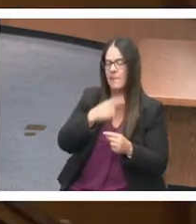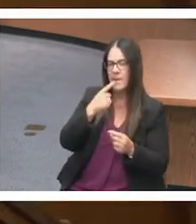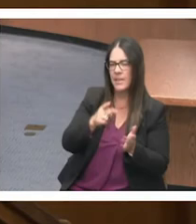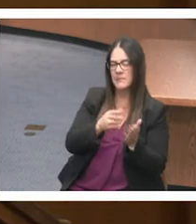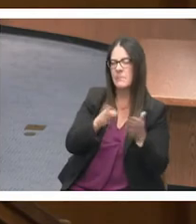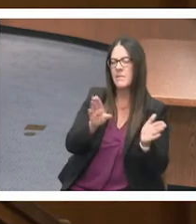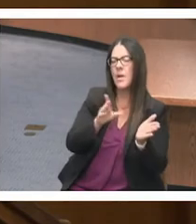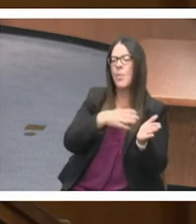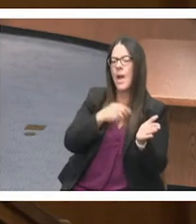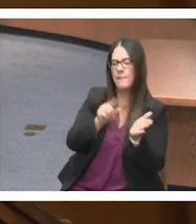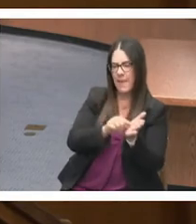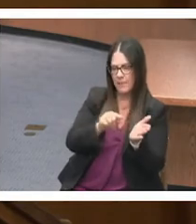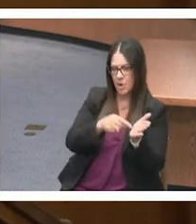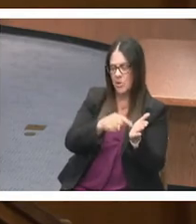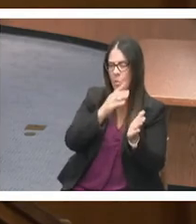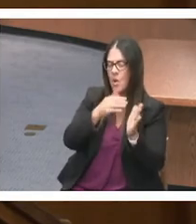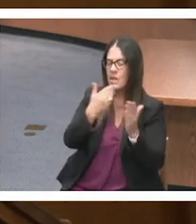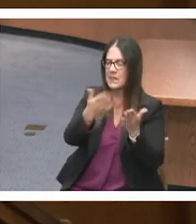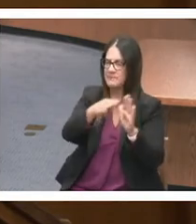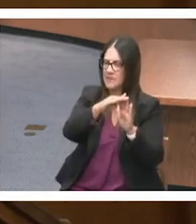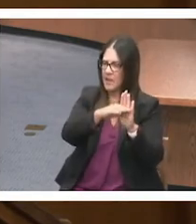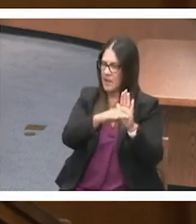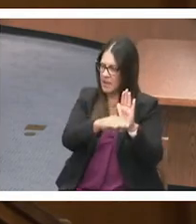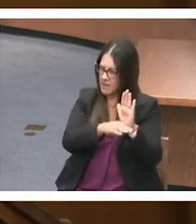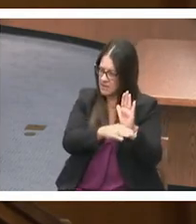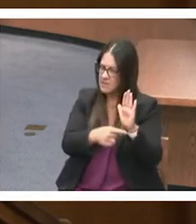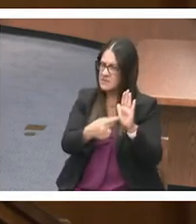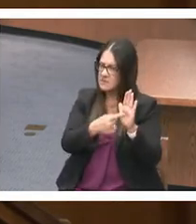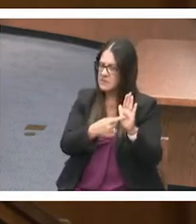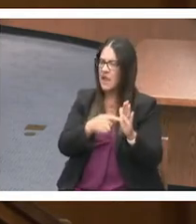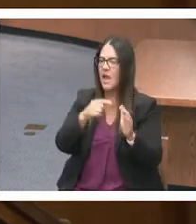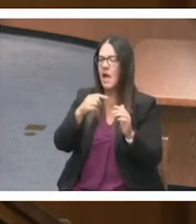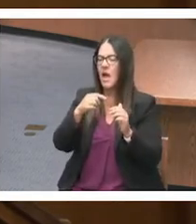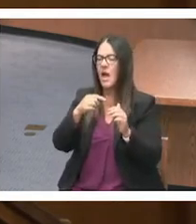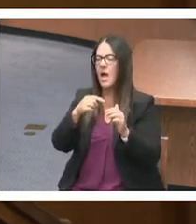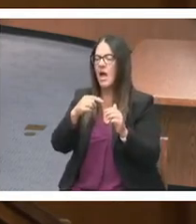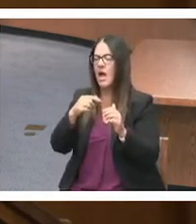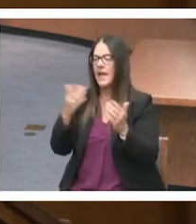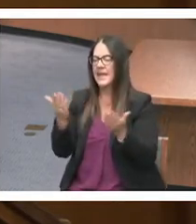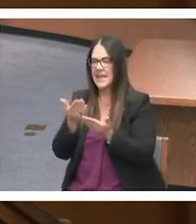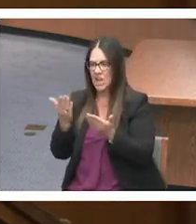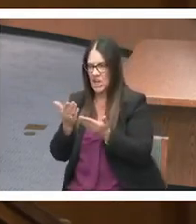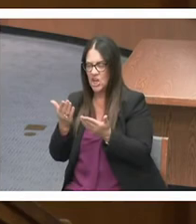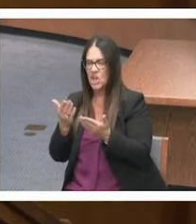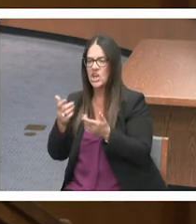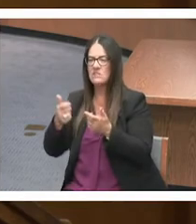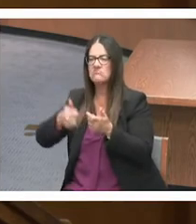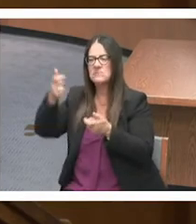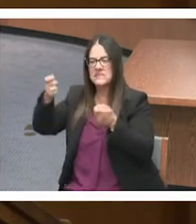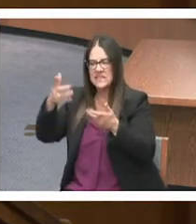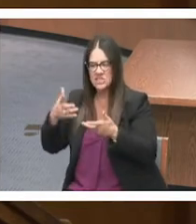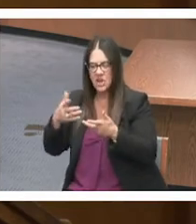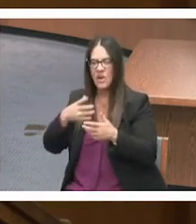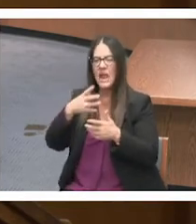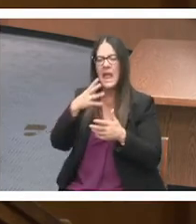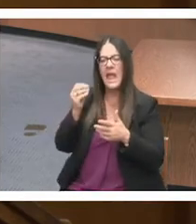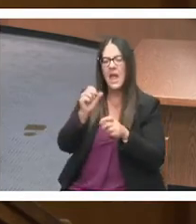identify, okay, here are the opportunities me as secretary and other agencies have to make changes now to speed up this